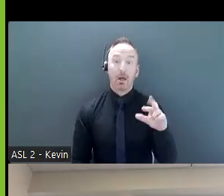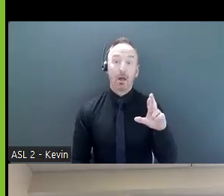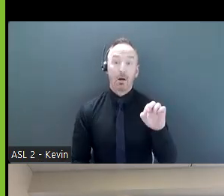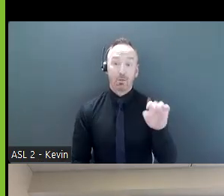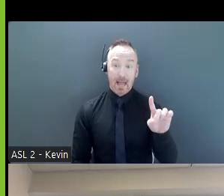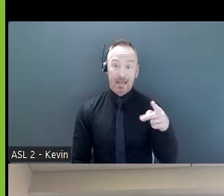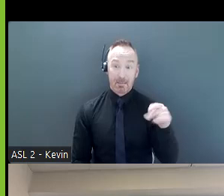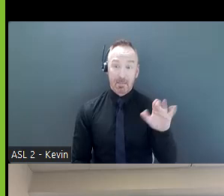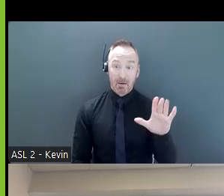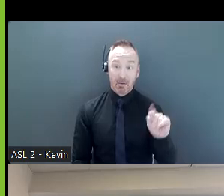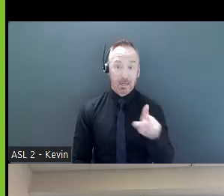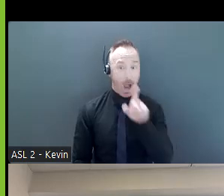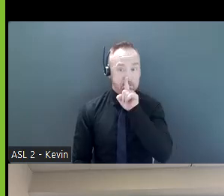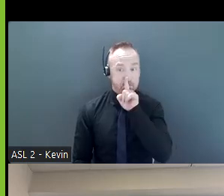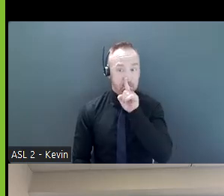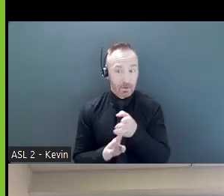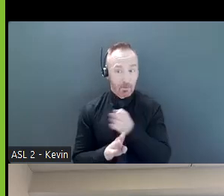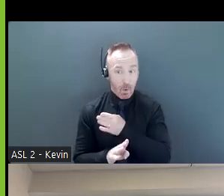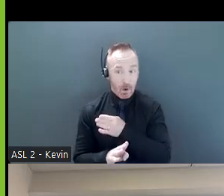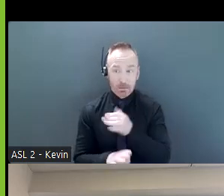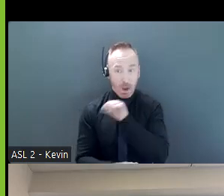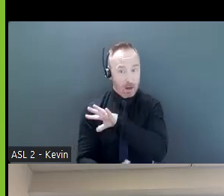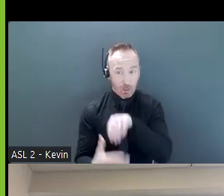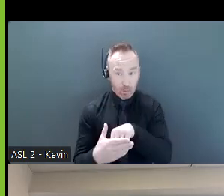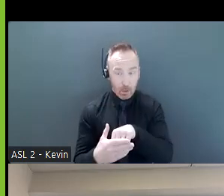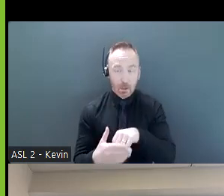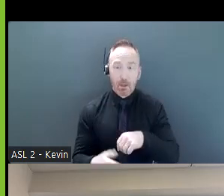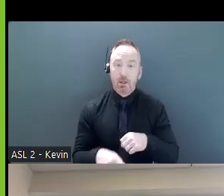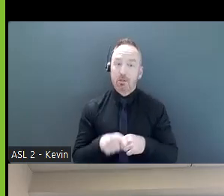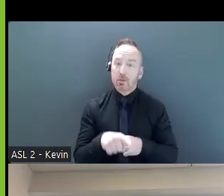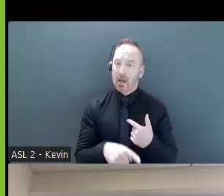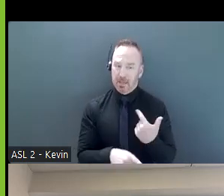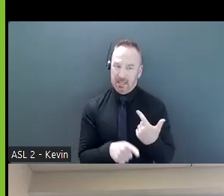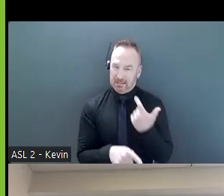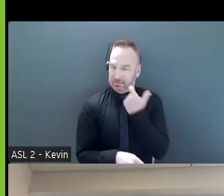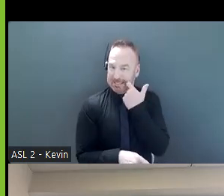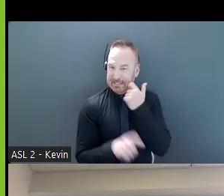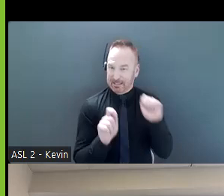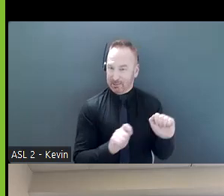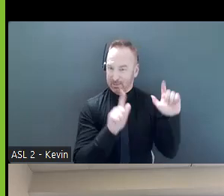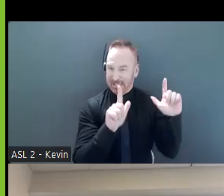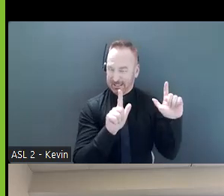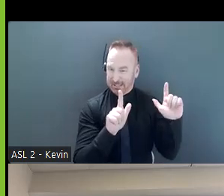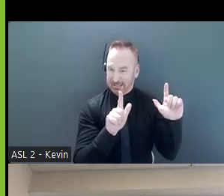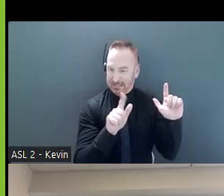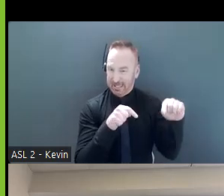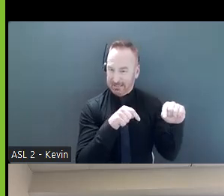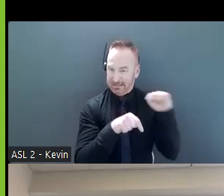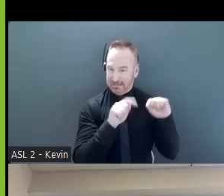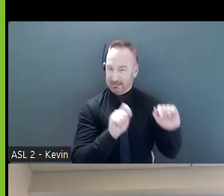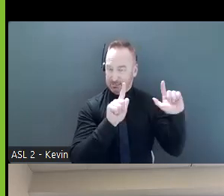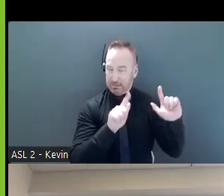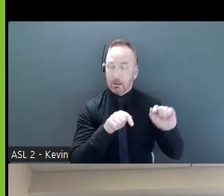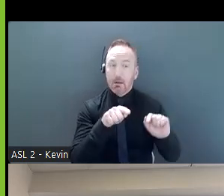think you fit into most likely one of the items that I said in the last screen that deals more along the lines